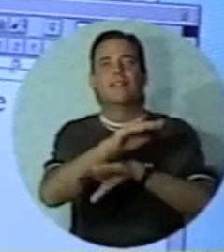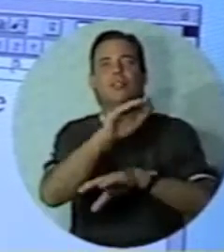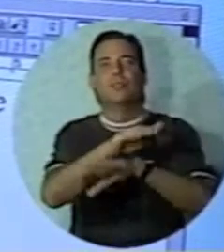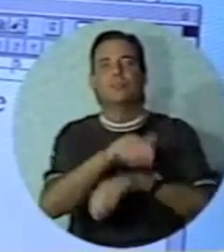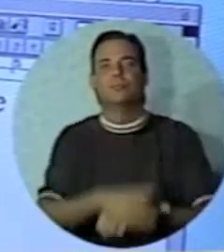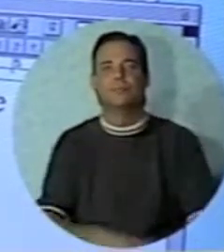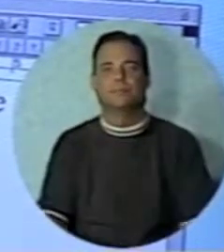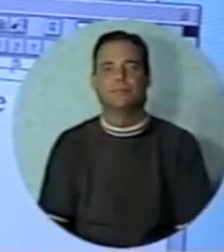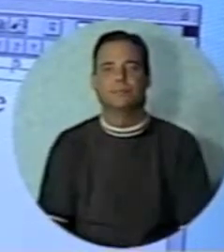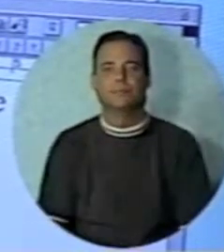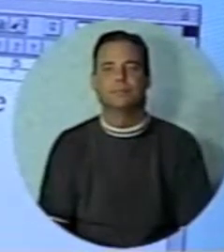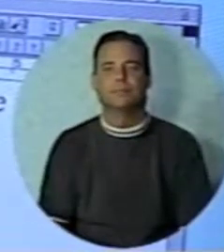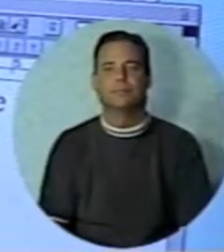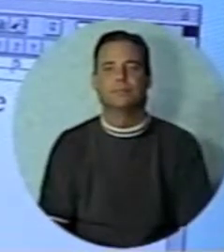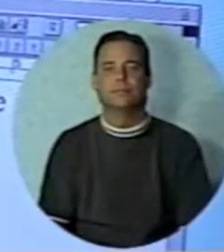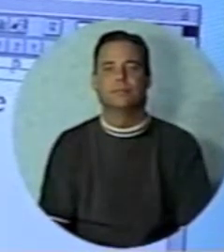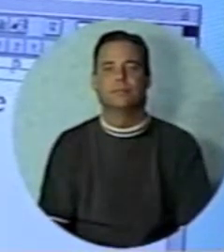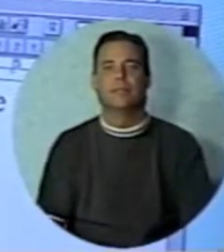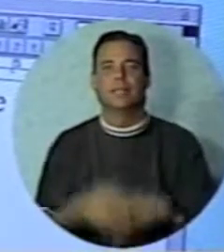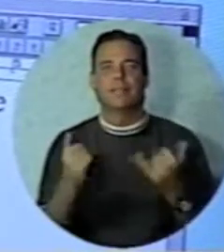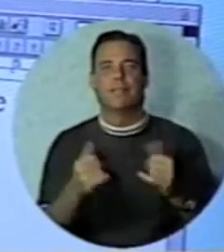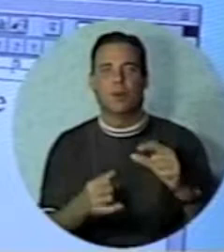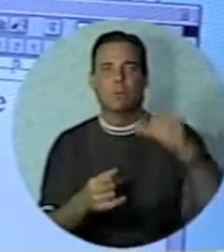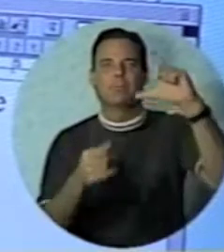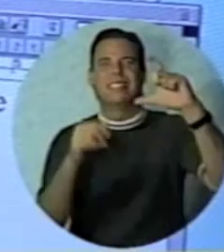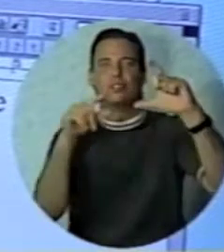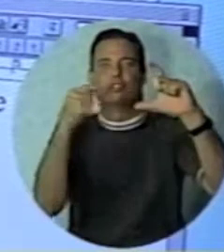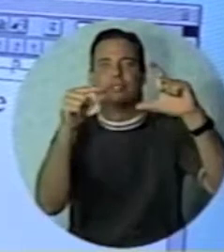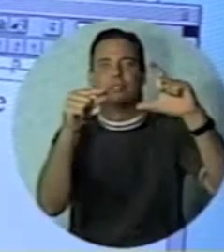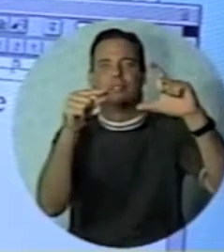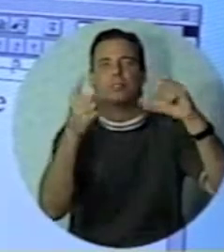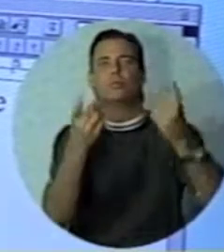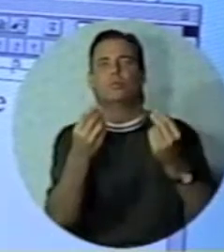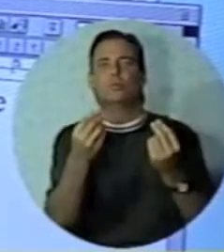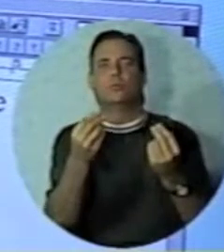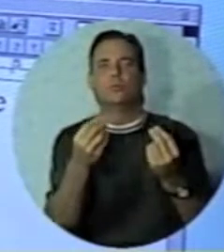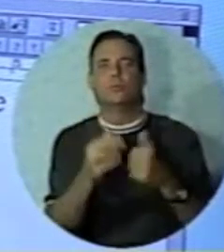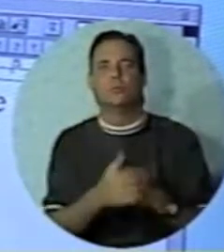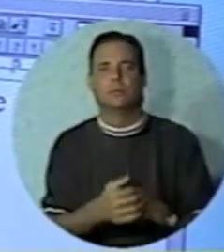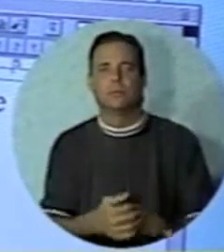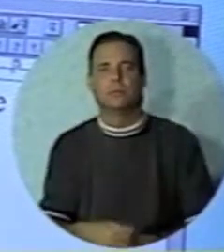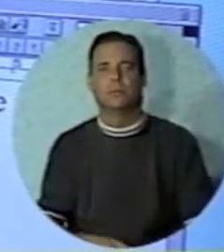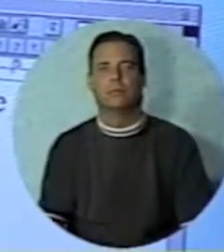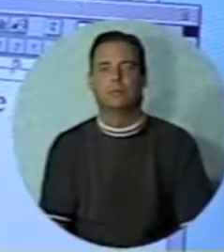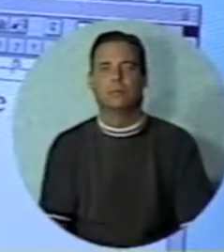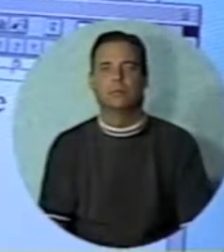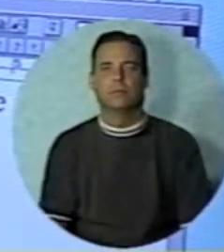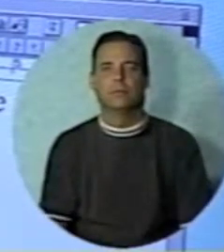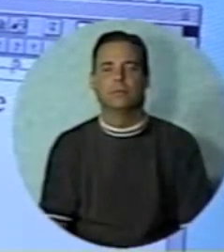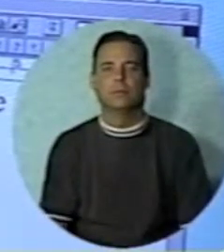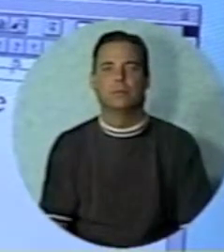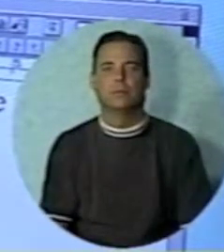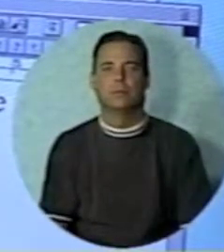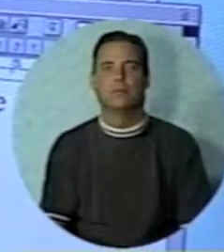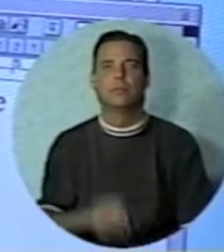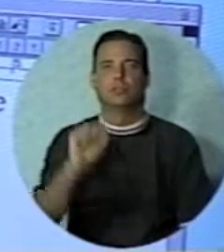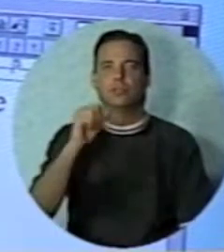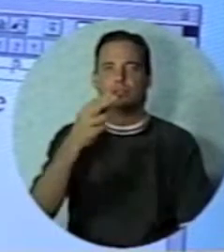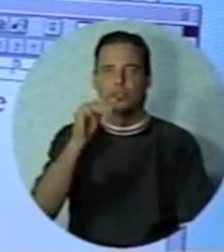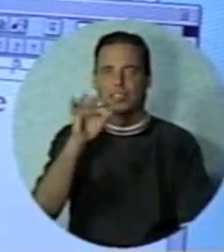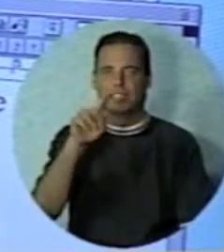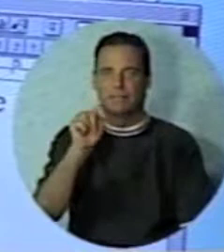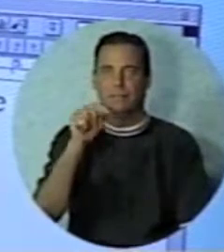afternoon. Now, to get a capital G, how do you do that? Okay, I push down on the shift